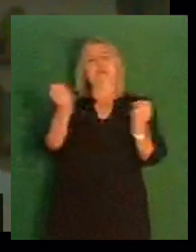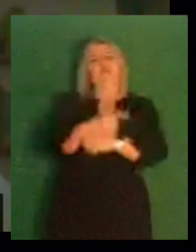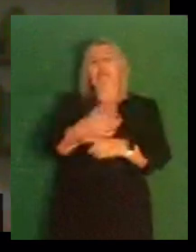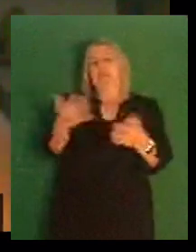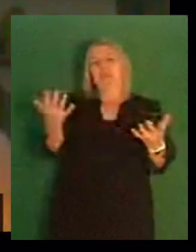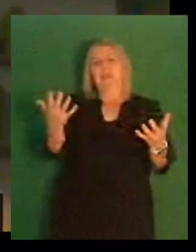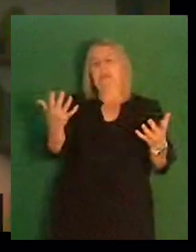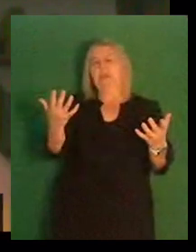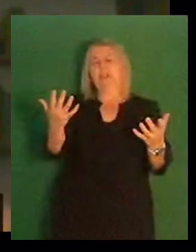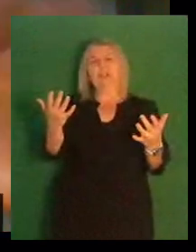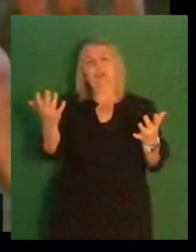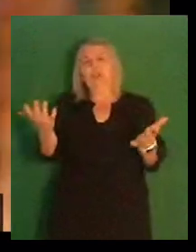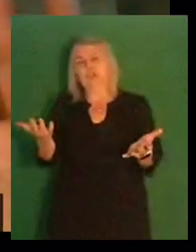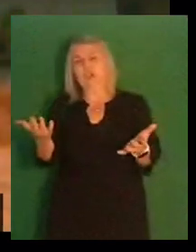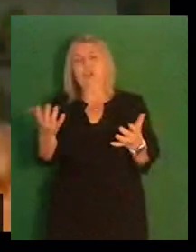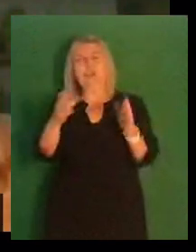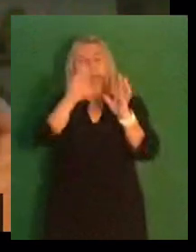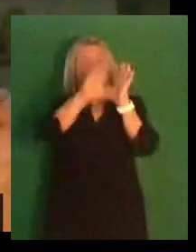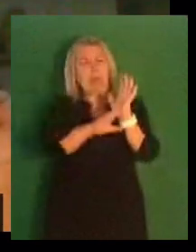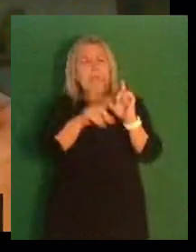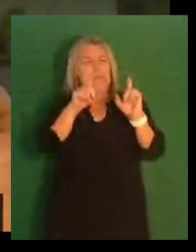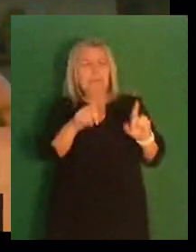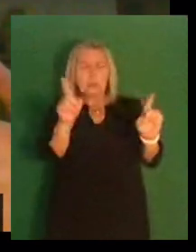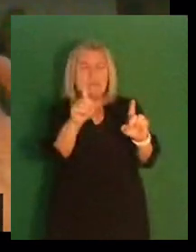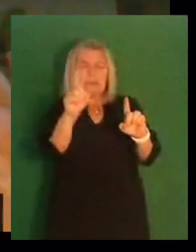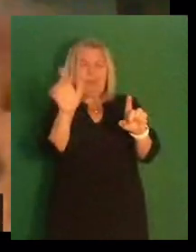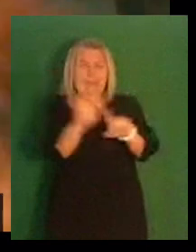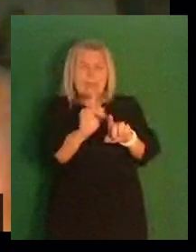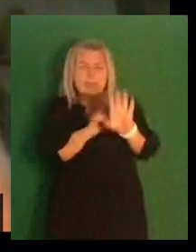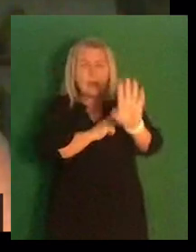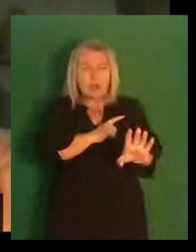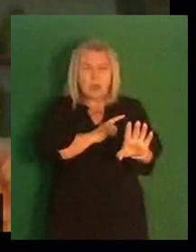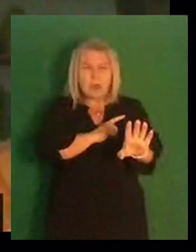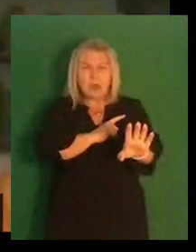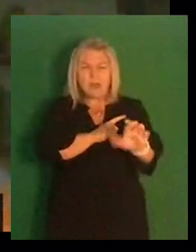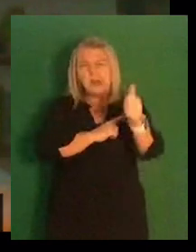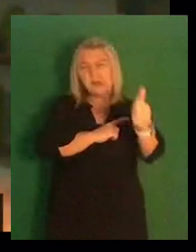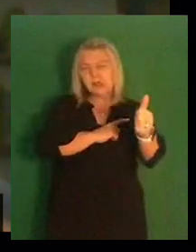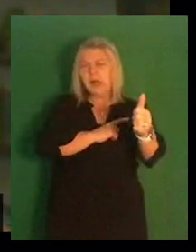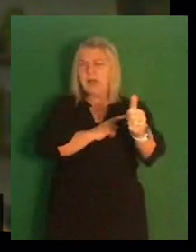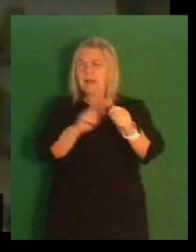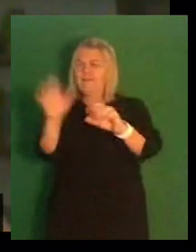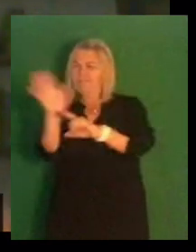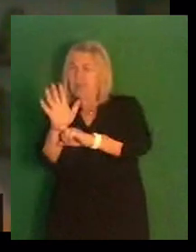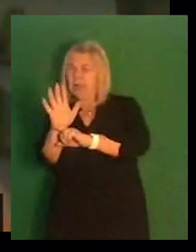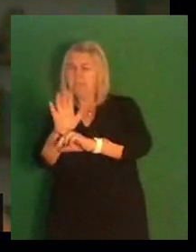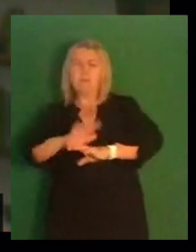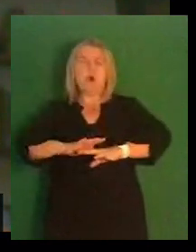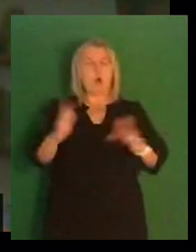between classifications. Like, it's not theatre, it's not film, it's stage to screen, for